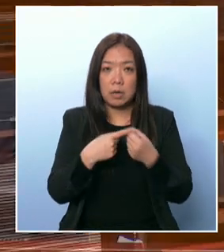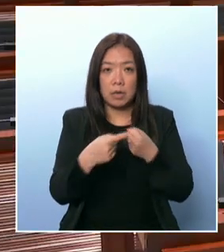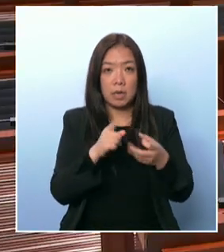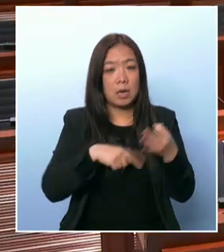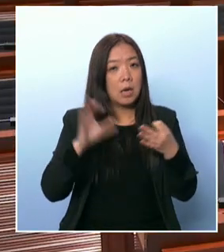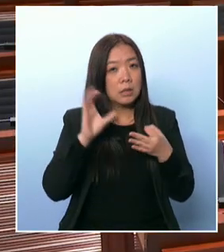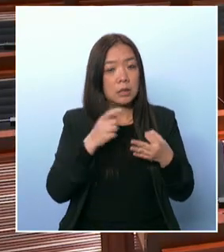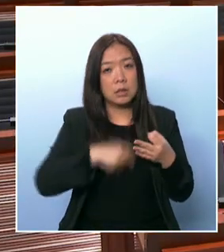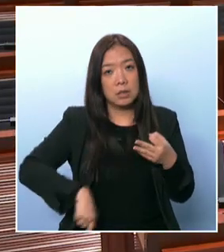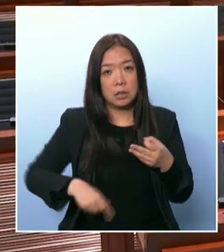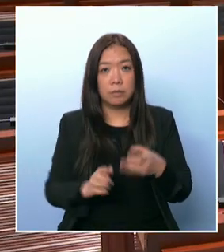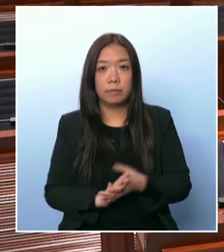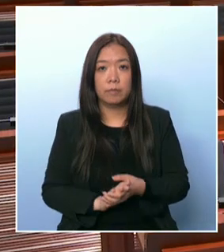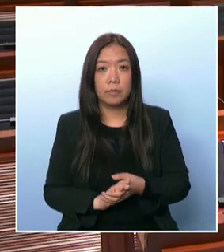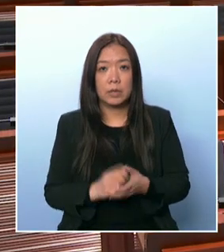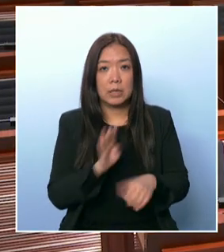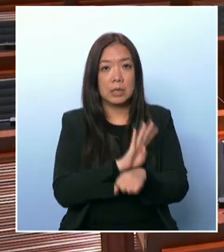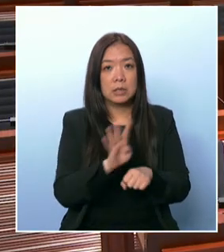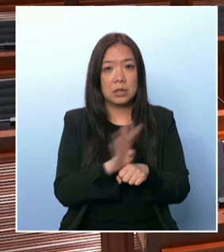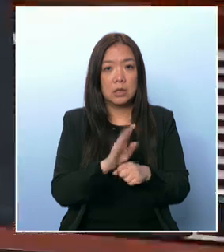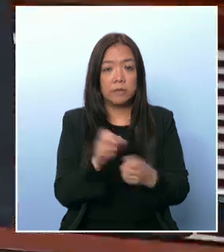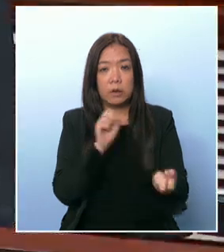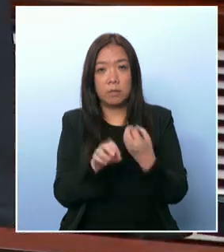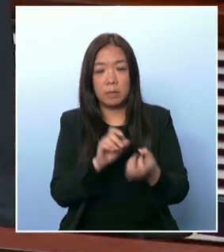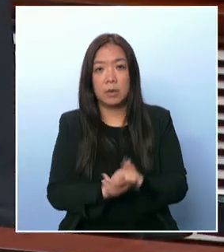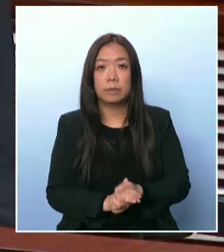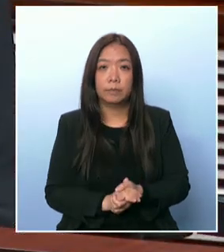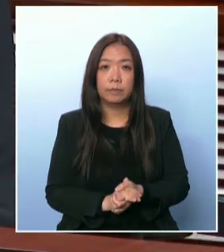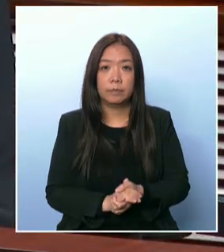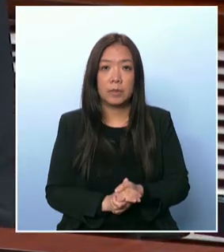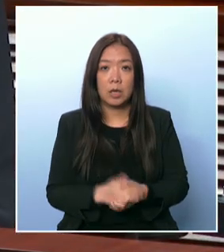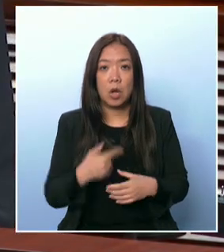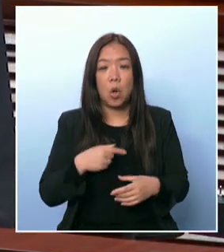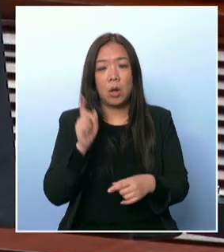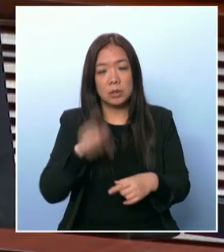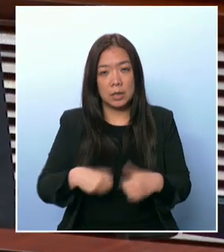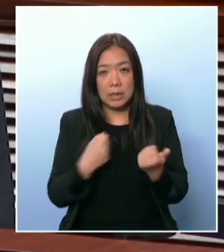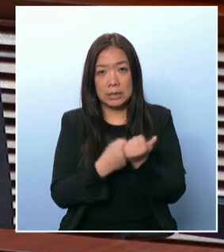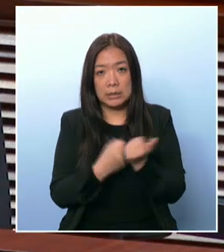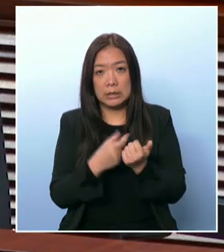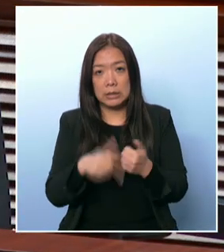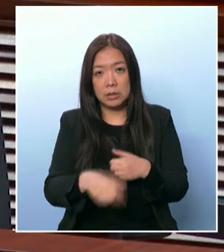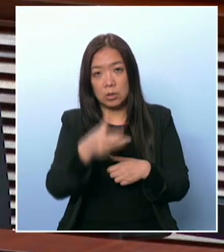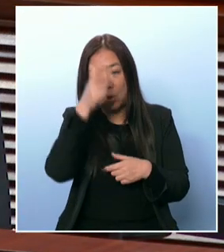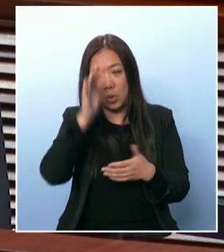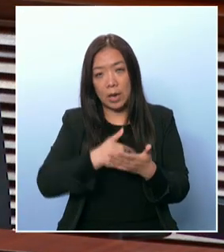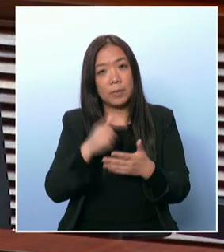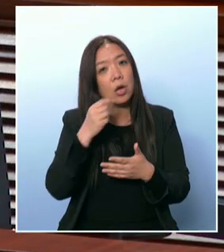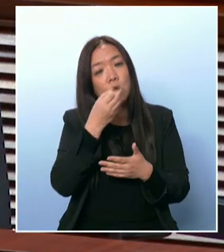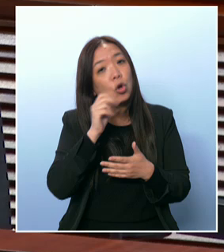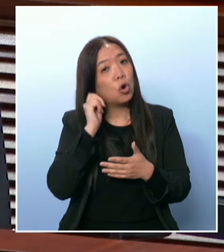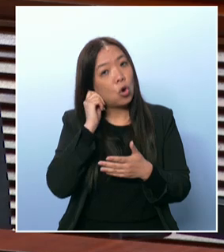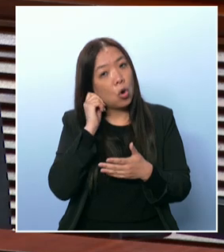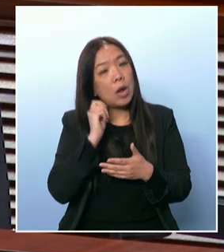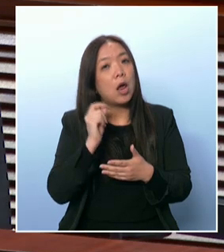this item. Now, the floor is now open. Professor Chen Wing-Kwong, 4 minutes, including questions and answers. Thank you, Chairman.